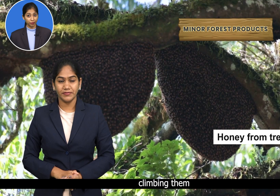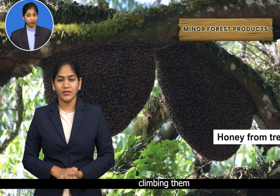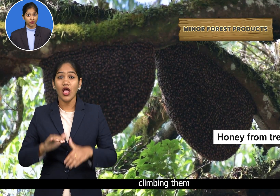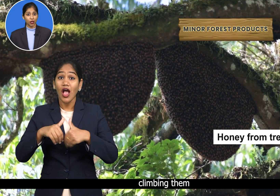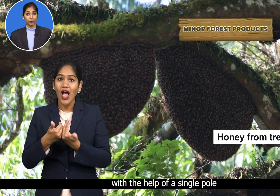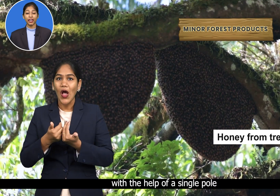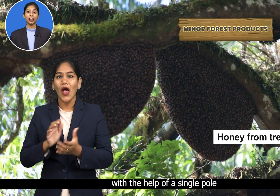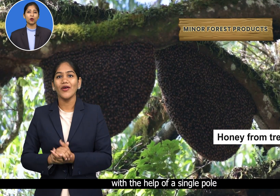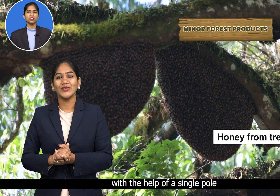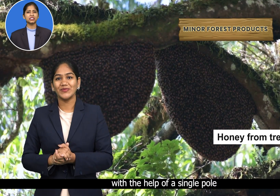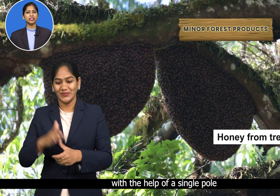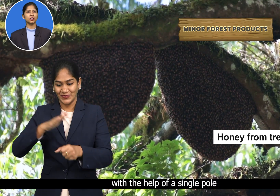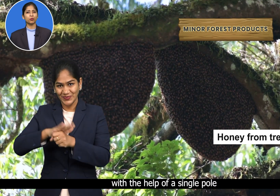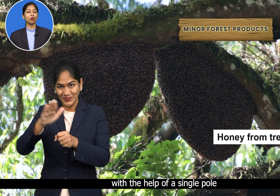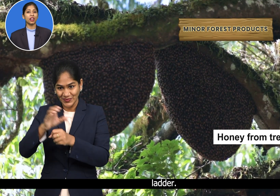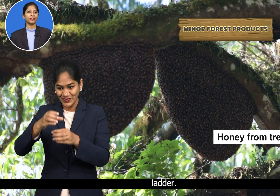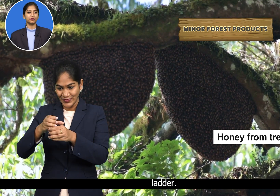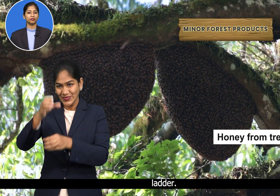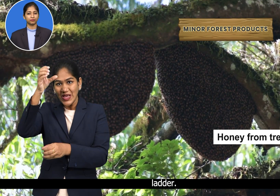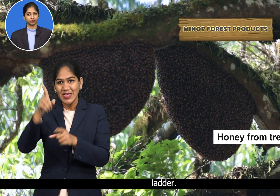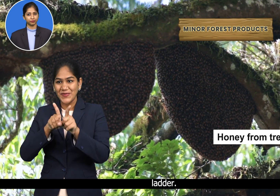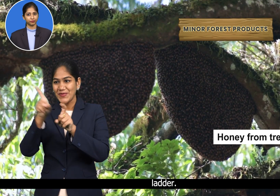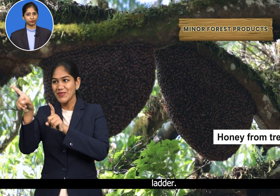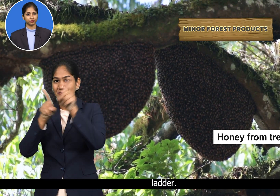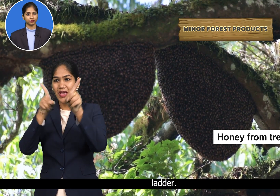climbing them with the help of a single pole ladder.